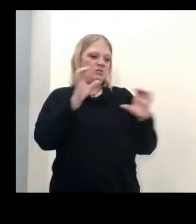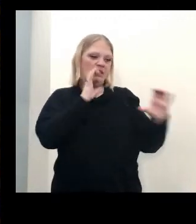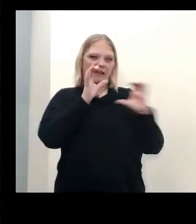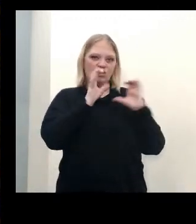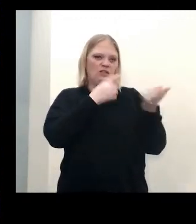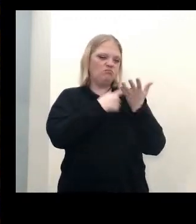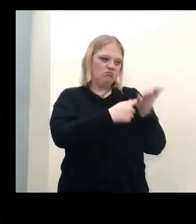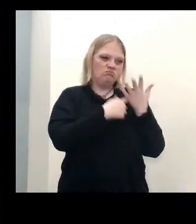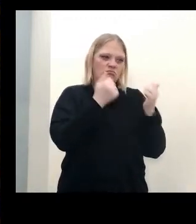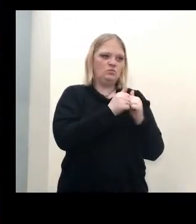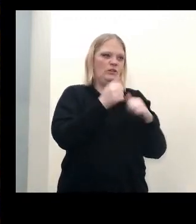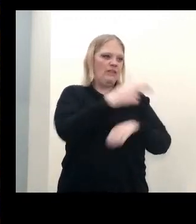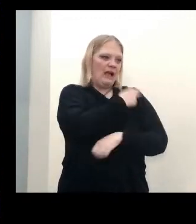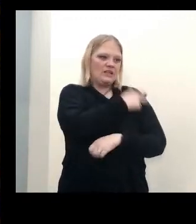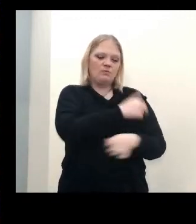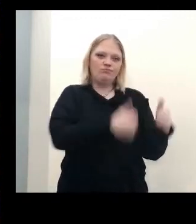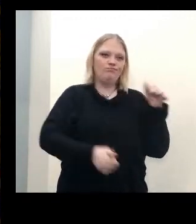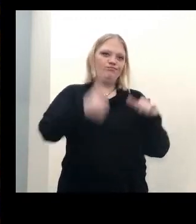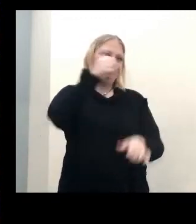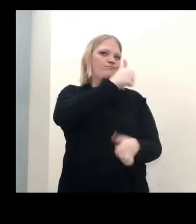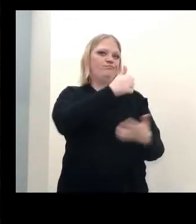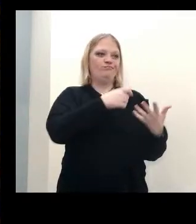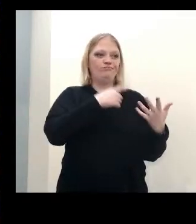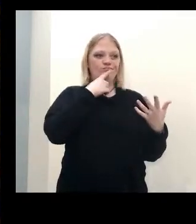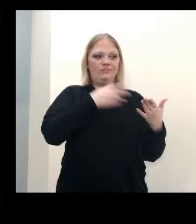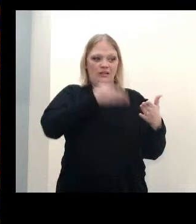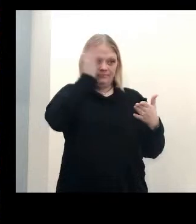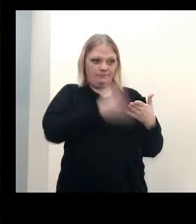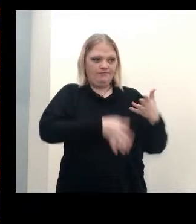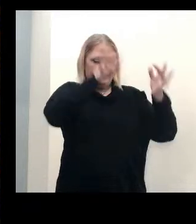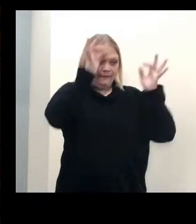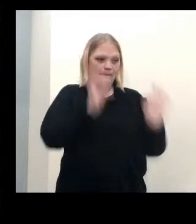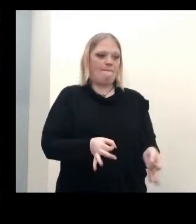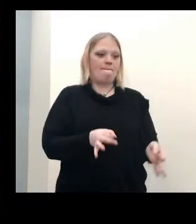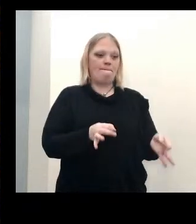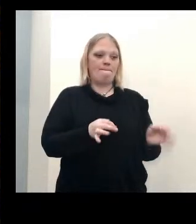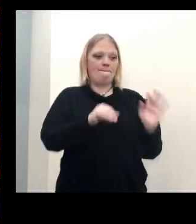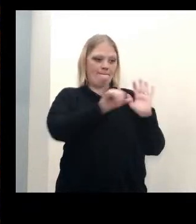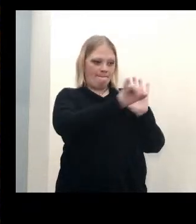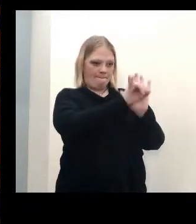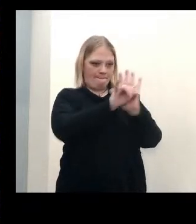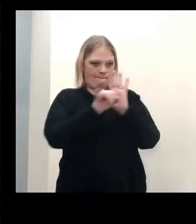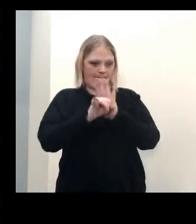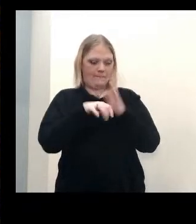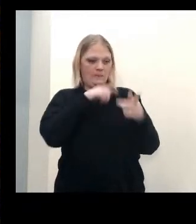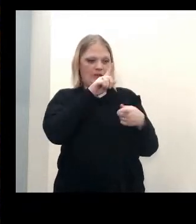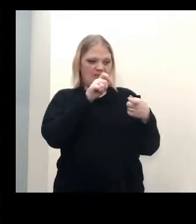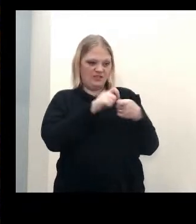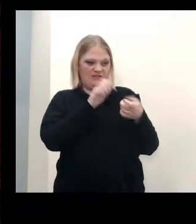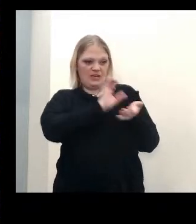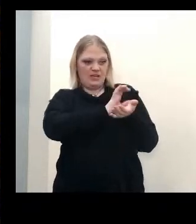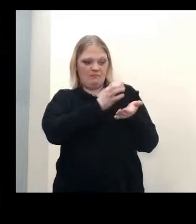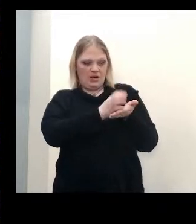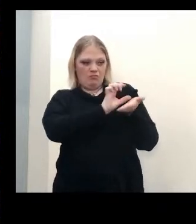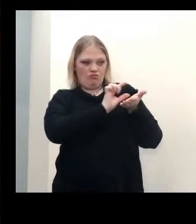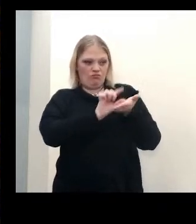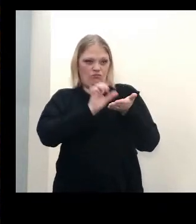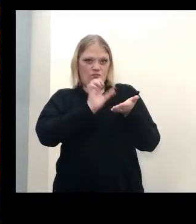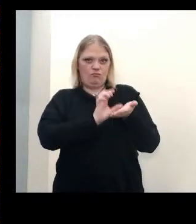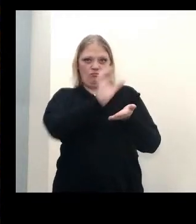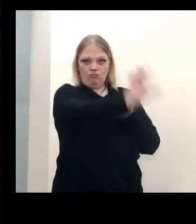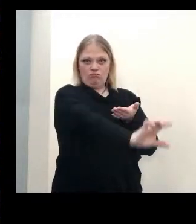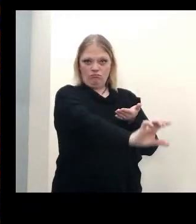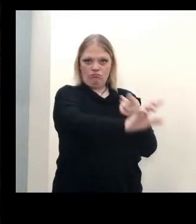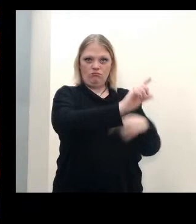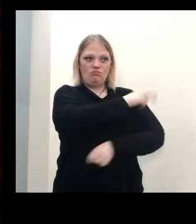with hospital leaders, and in the end, it was determined that we would identify a certain number of doses that will be allocated to